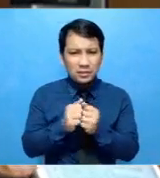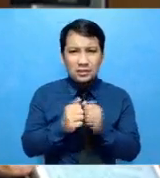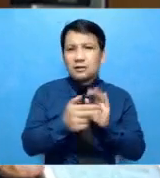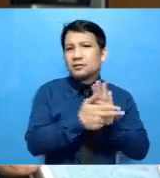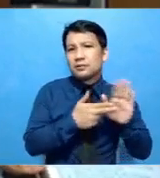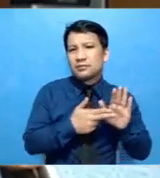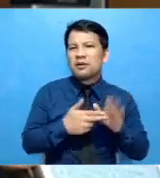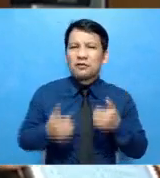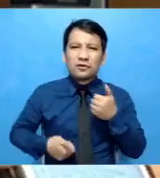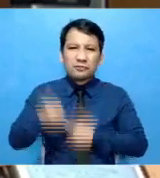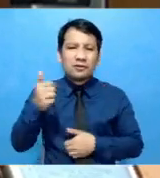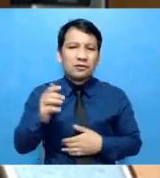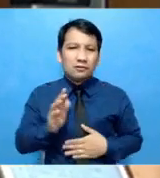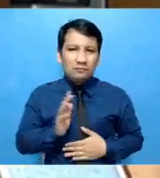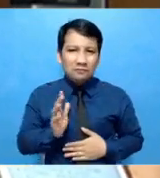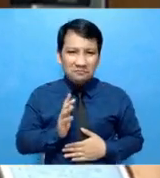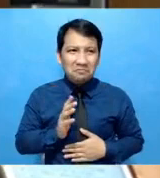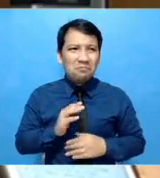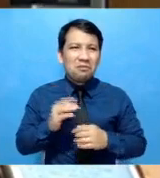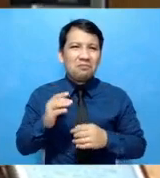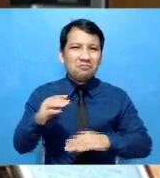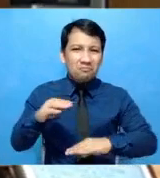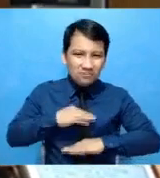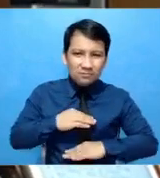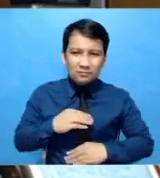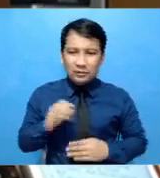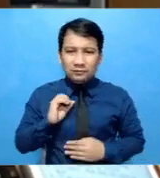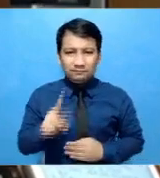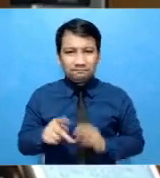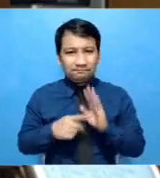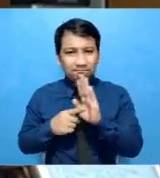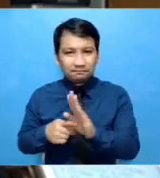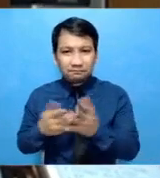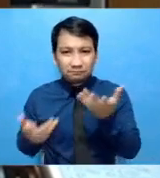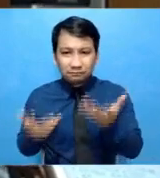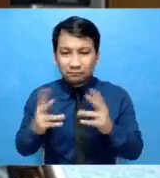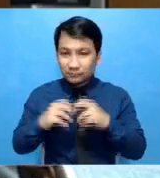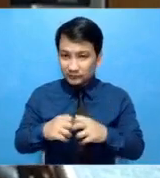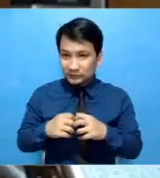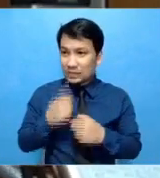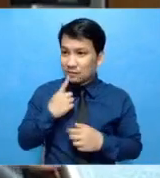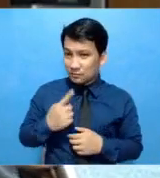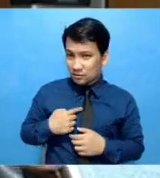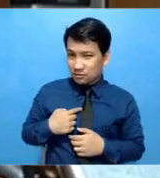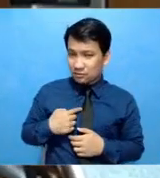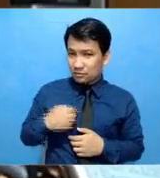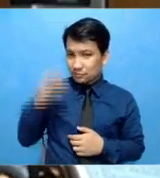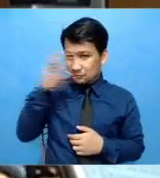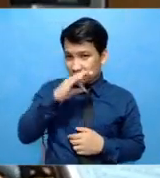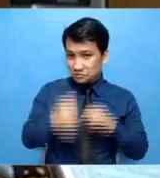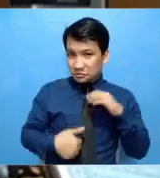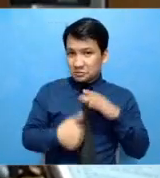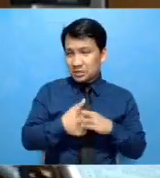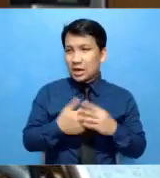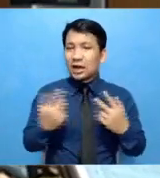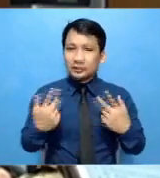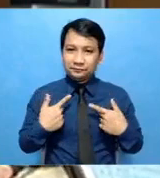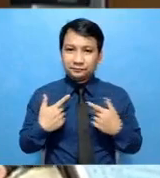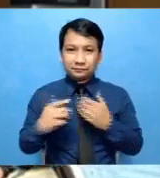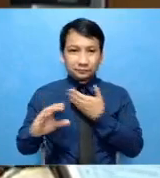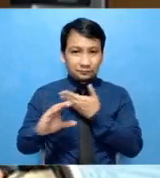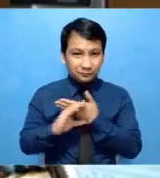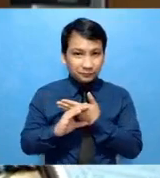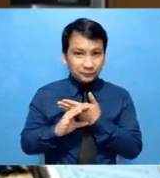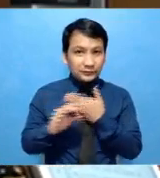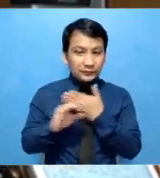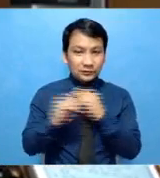already enough for me. And if ever a player exclusive for a Filipino comes out for Jordan, I